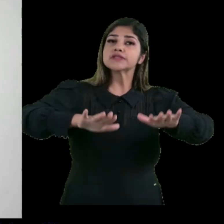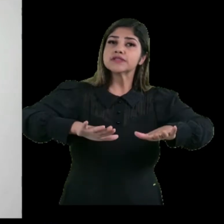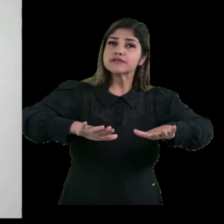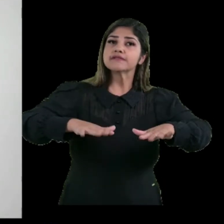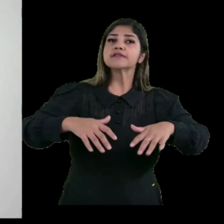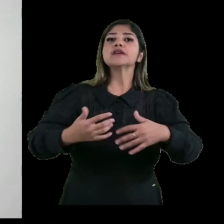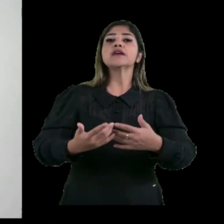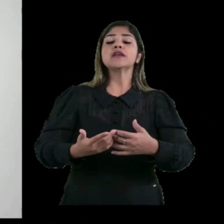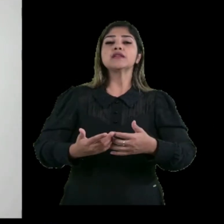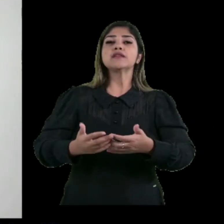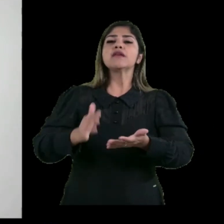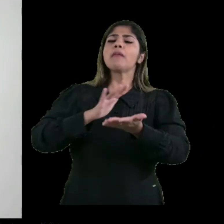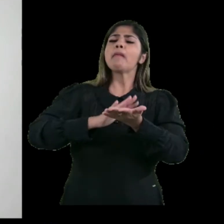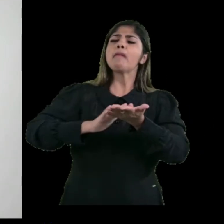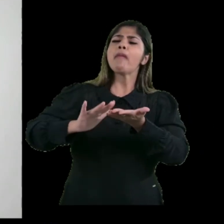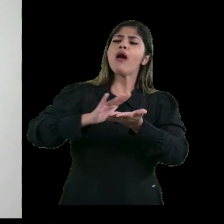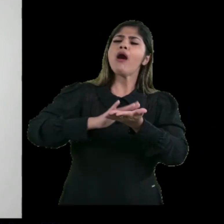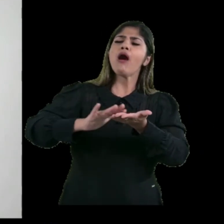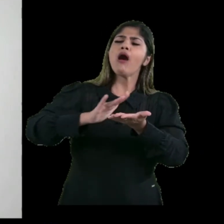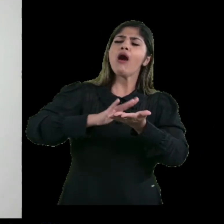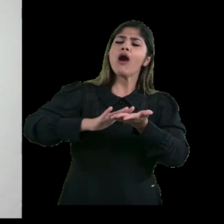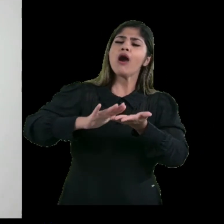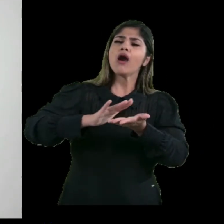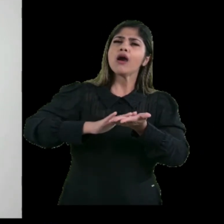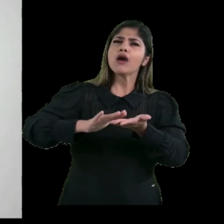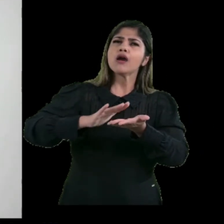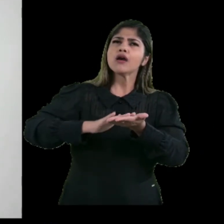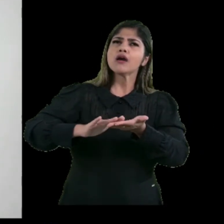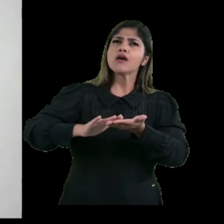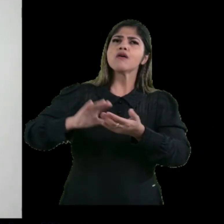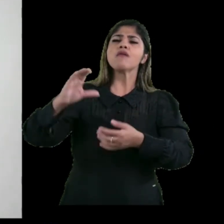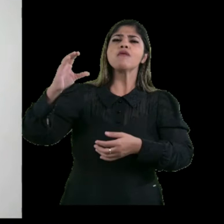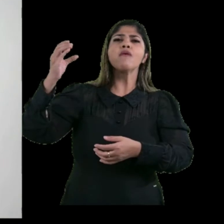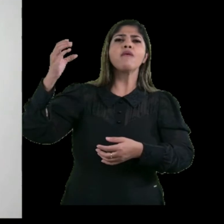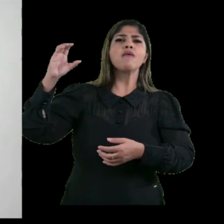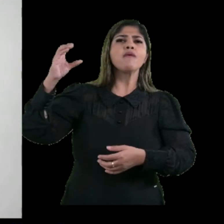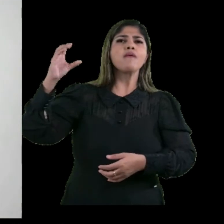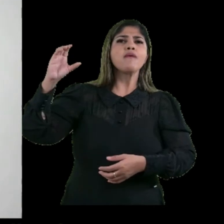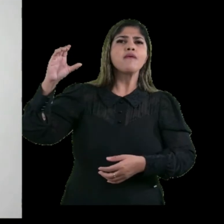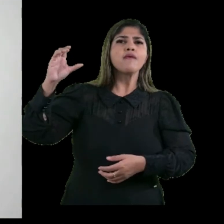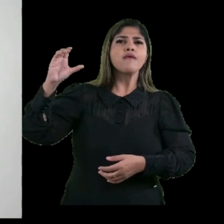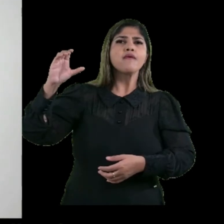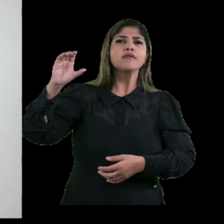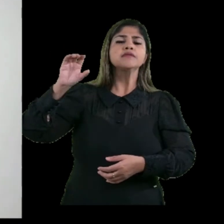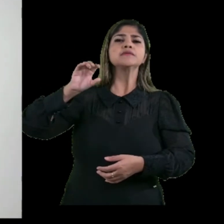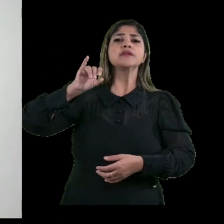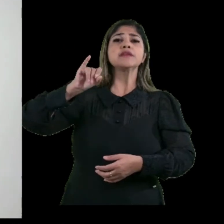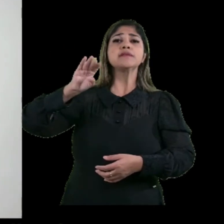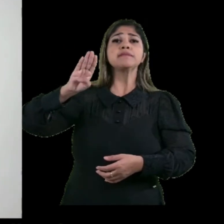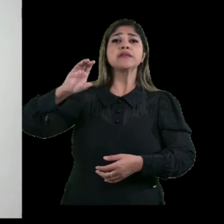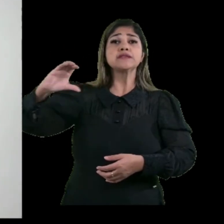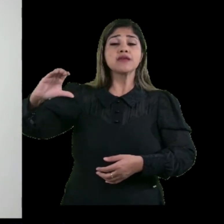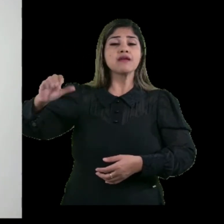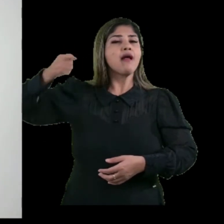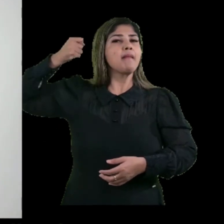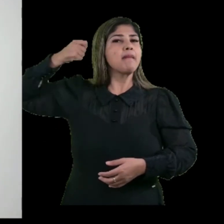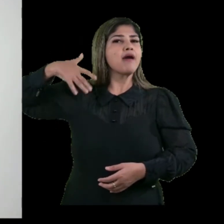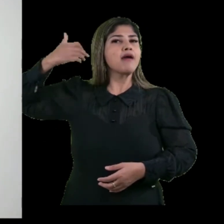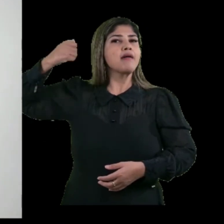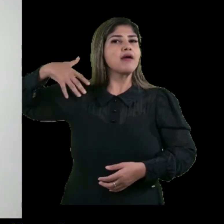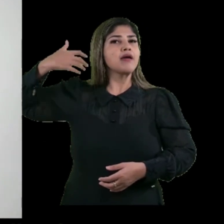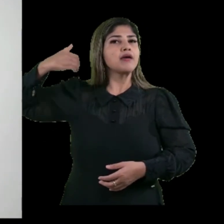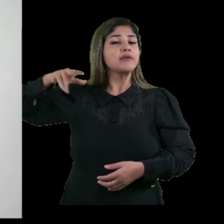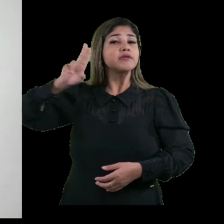I've studied Braille in Benjamin Constant Institute and Audio Describer from Universidade